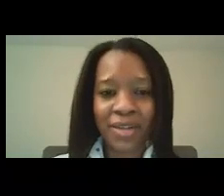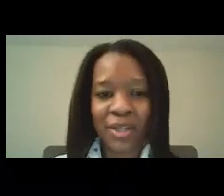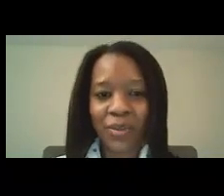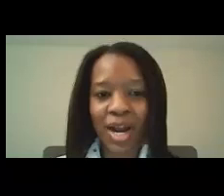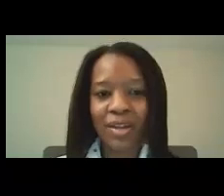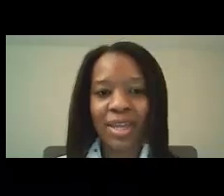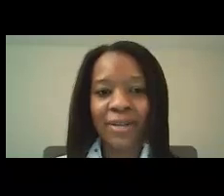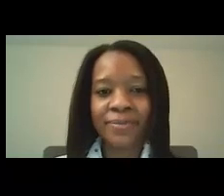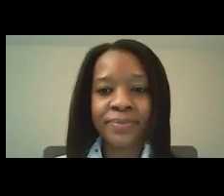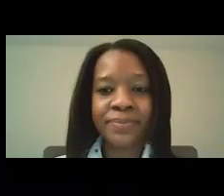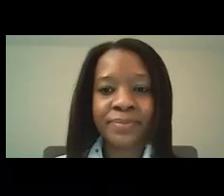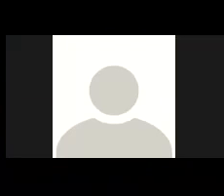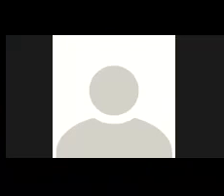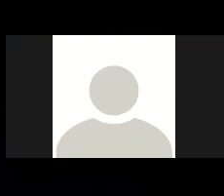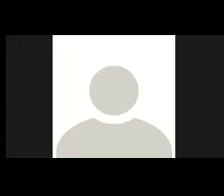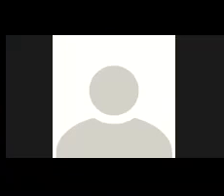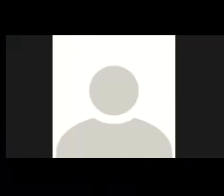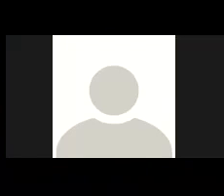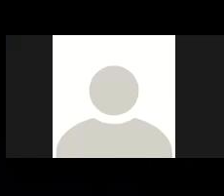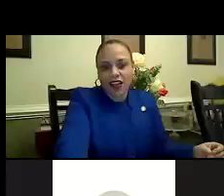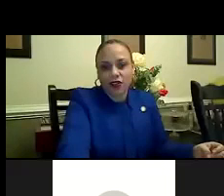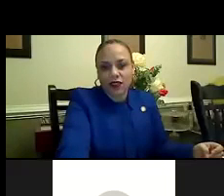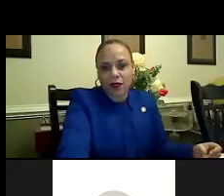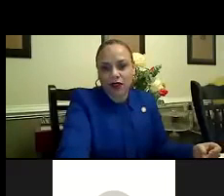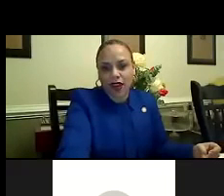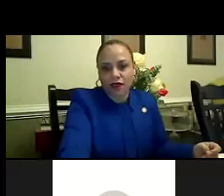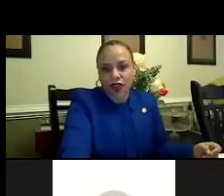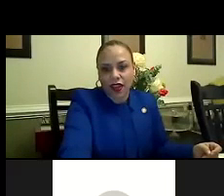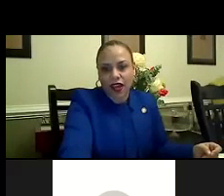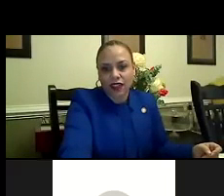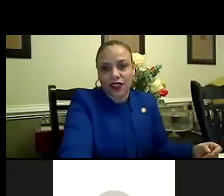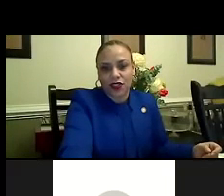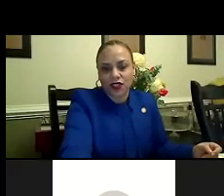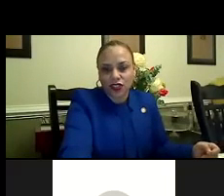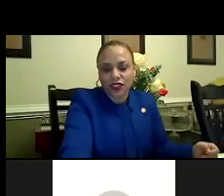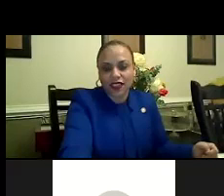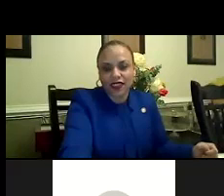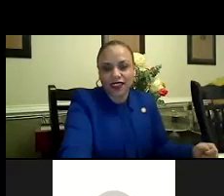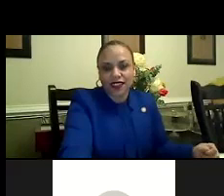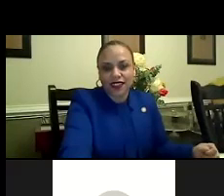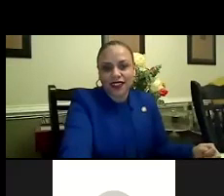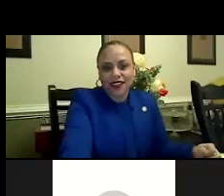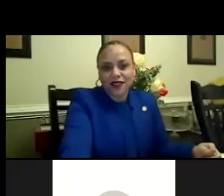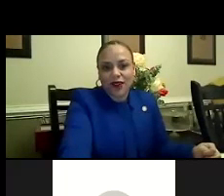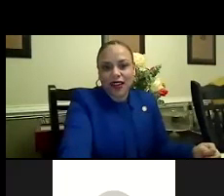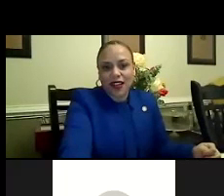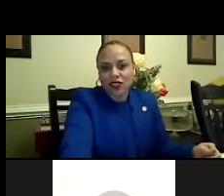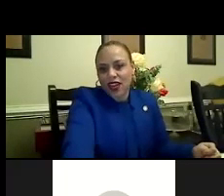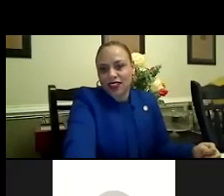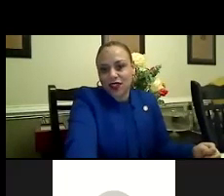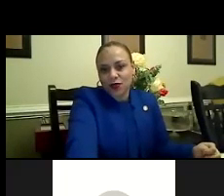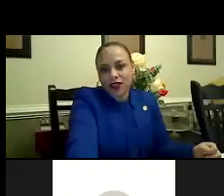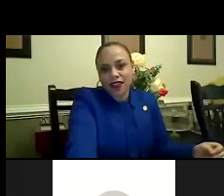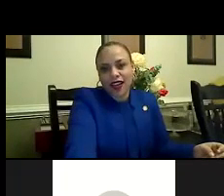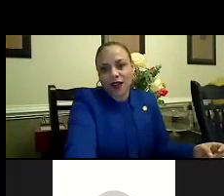welcome. Dr. Underwood, are you there? I am, and thank you, Sable K, for that kind introduction. My name is